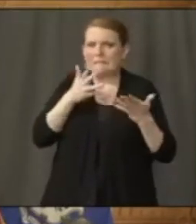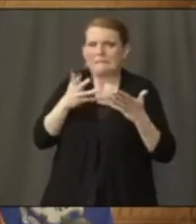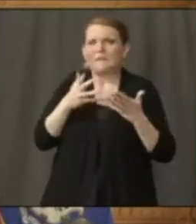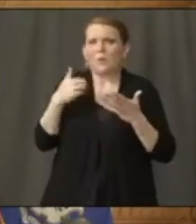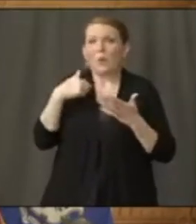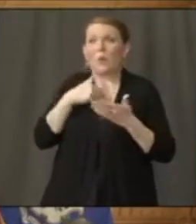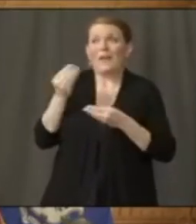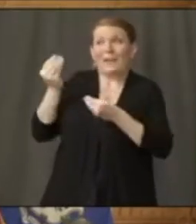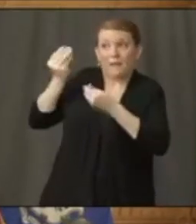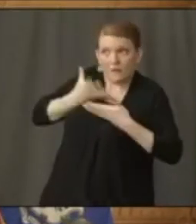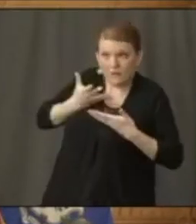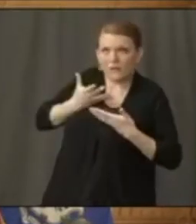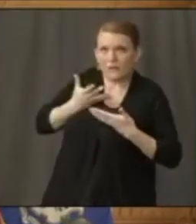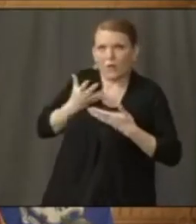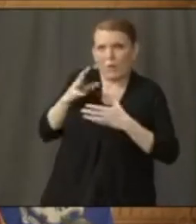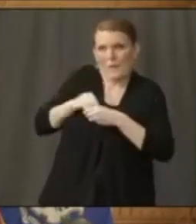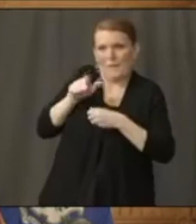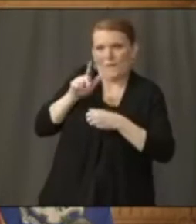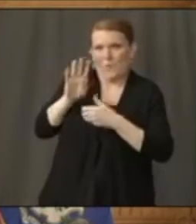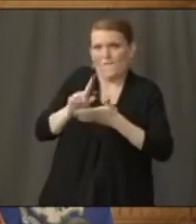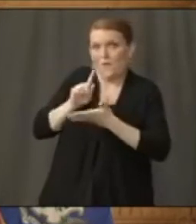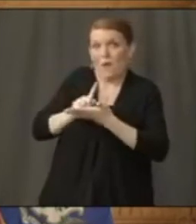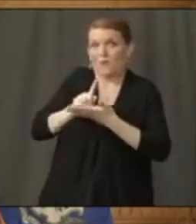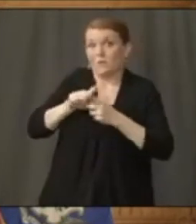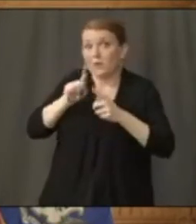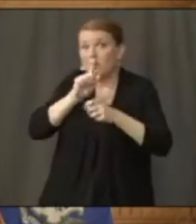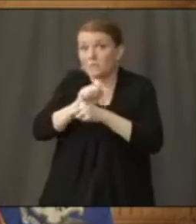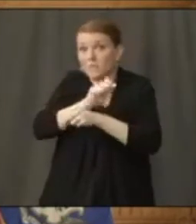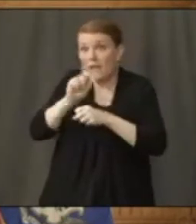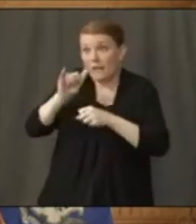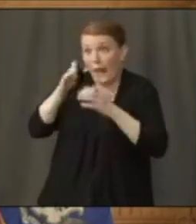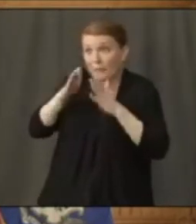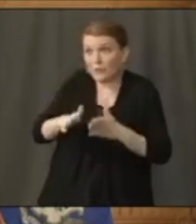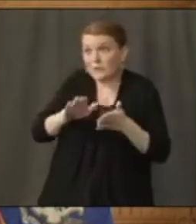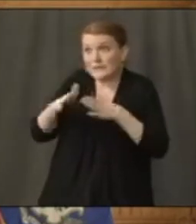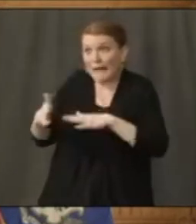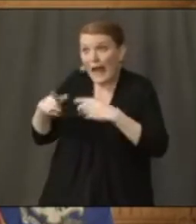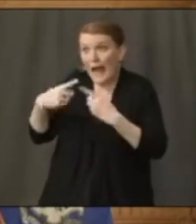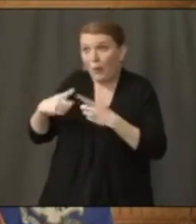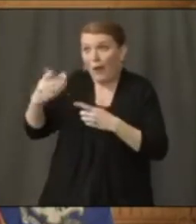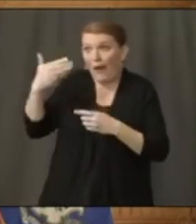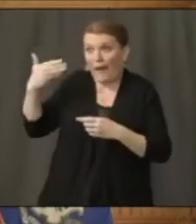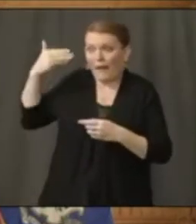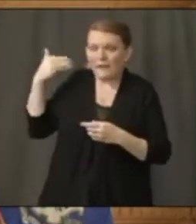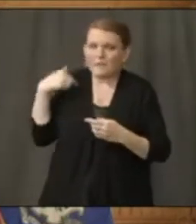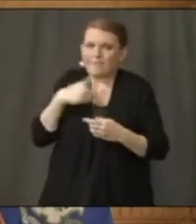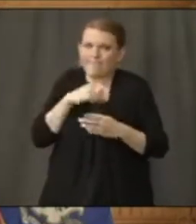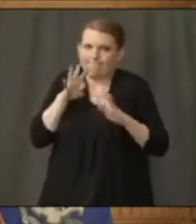And Josh, have any nursing home fines been levied yet?